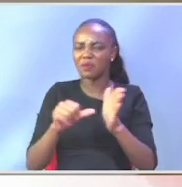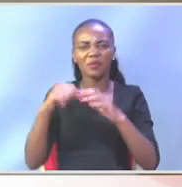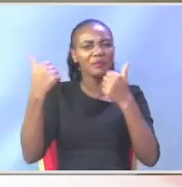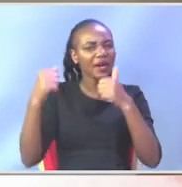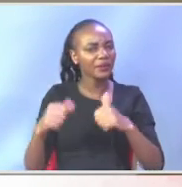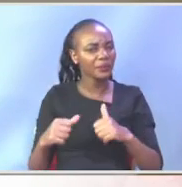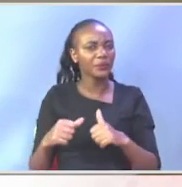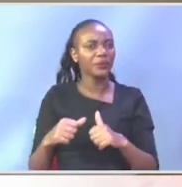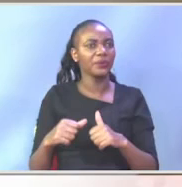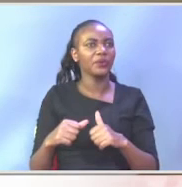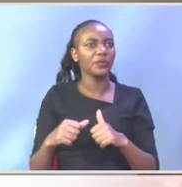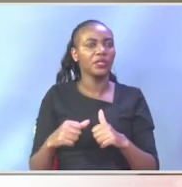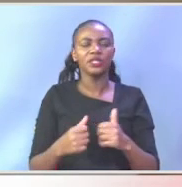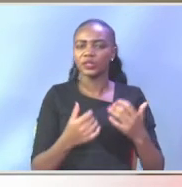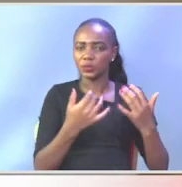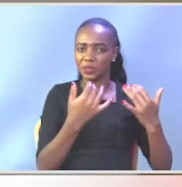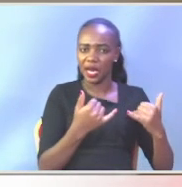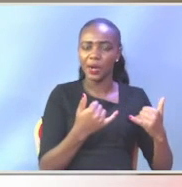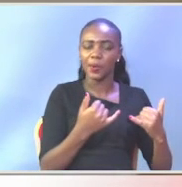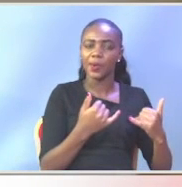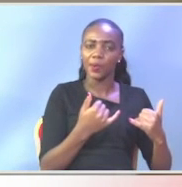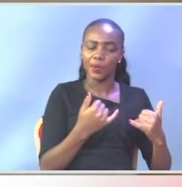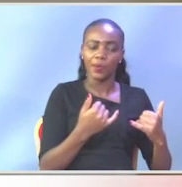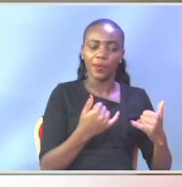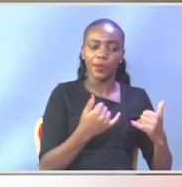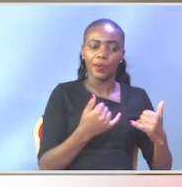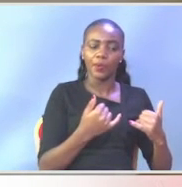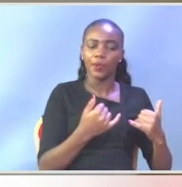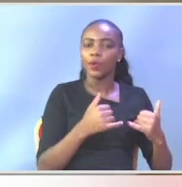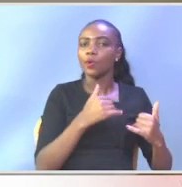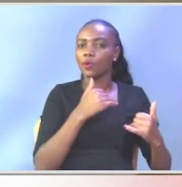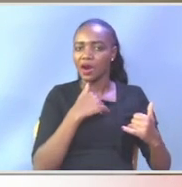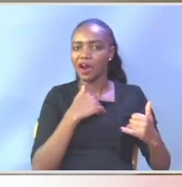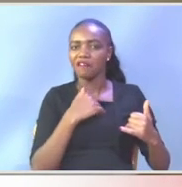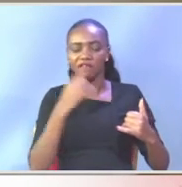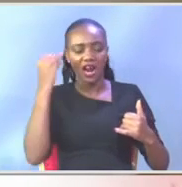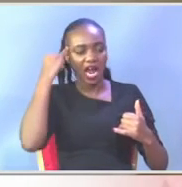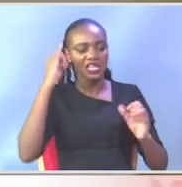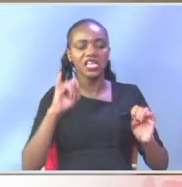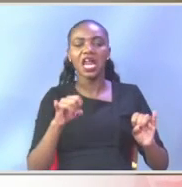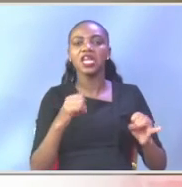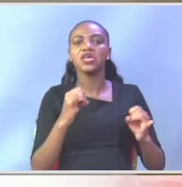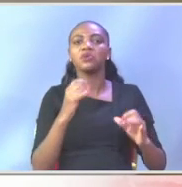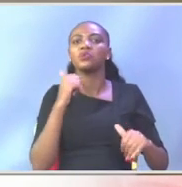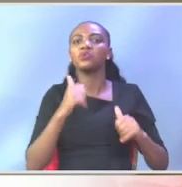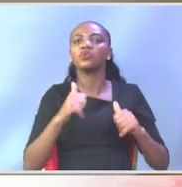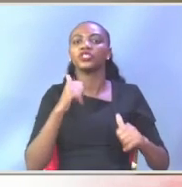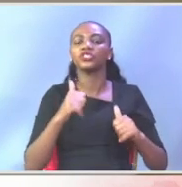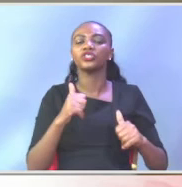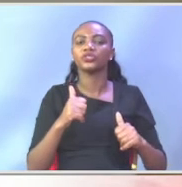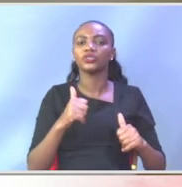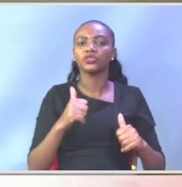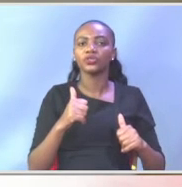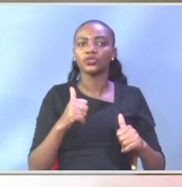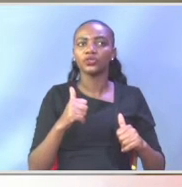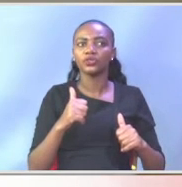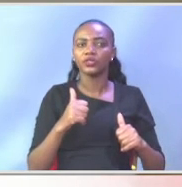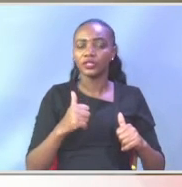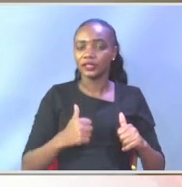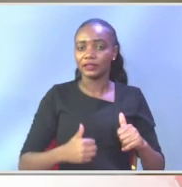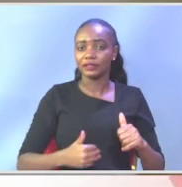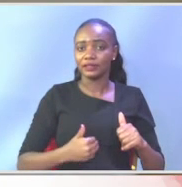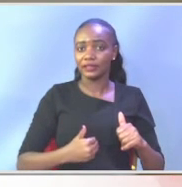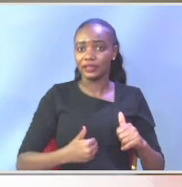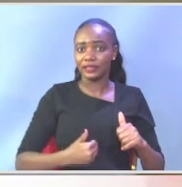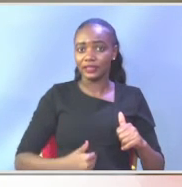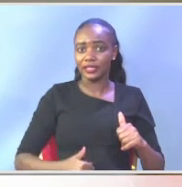now, to 2022, the only treatment for long life for the severe